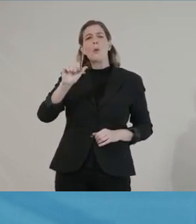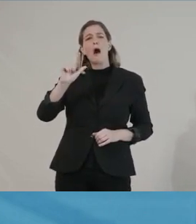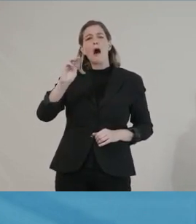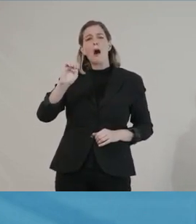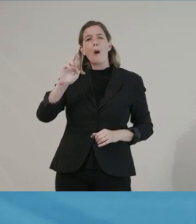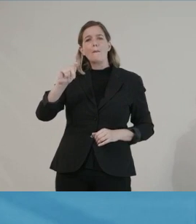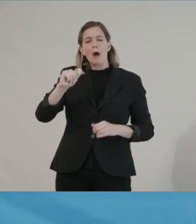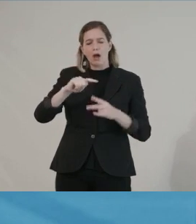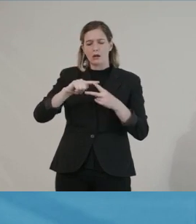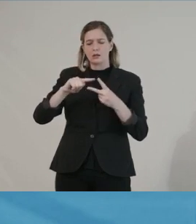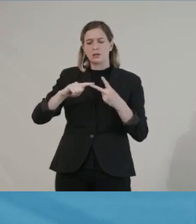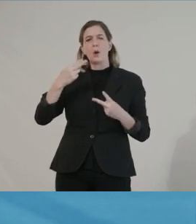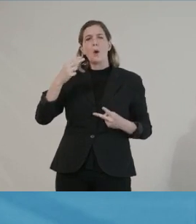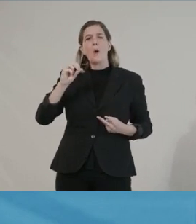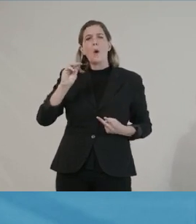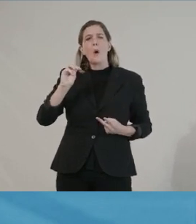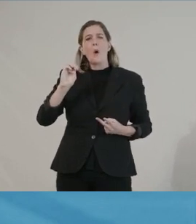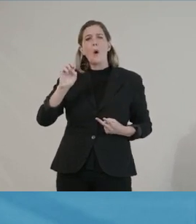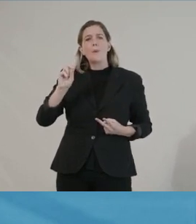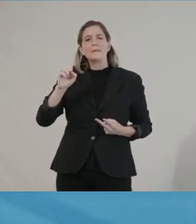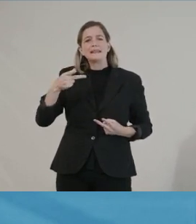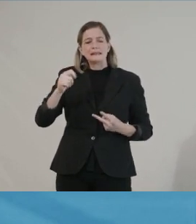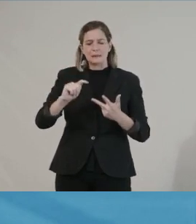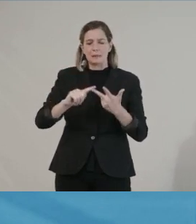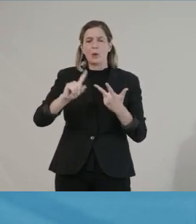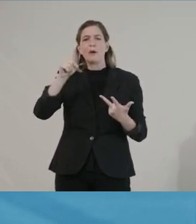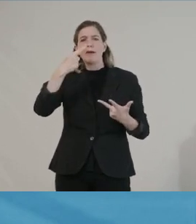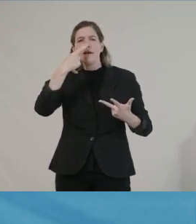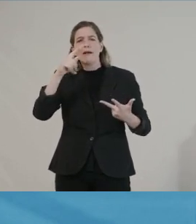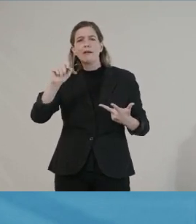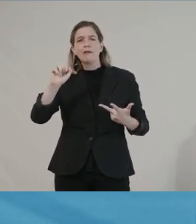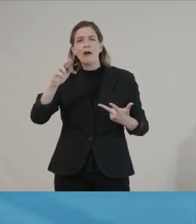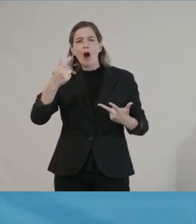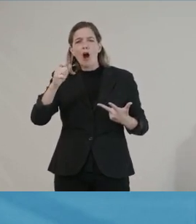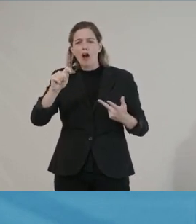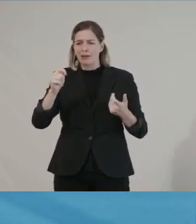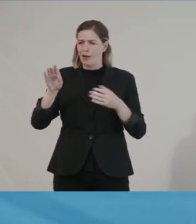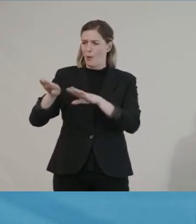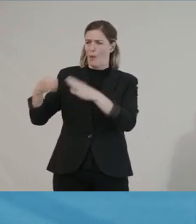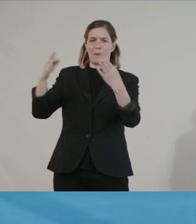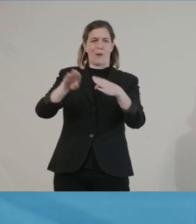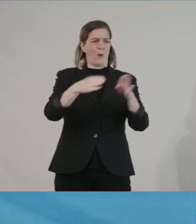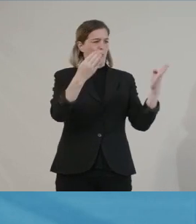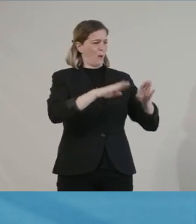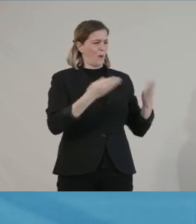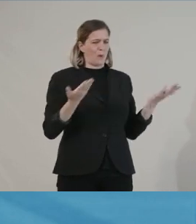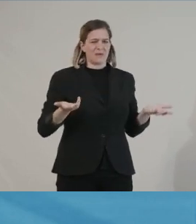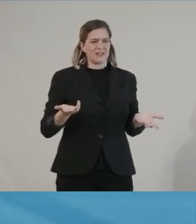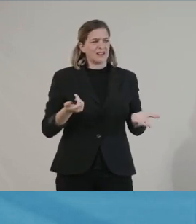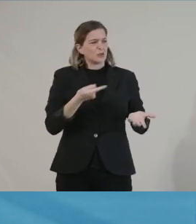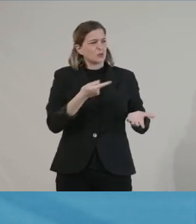see people gathered at the Capitol. So they're wondering, when are you going to finally do something for small business, which